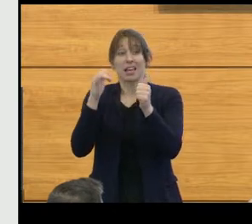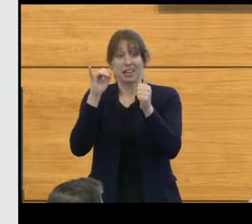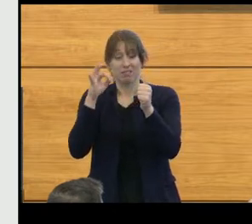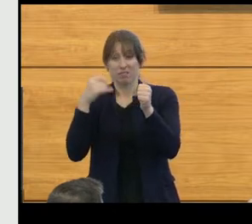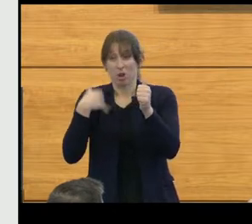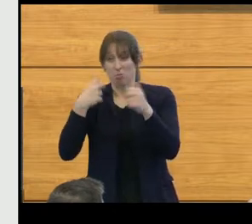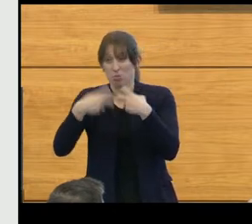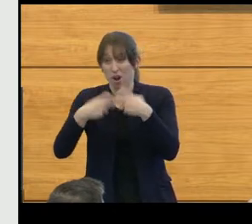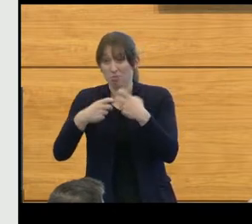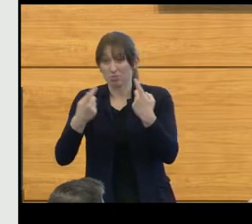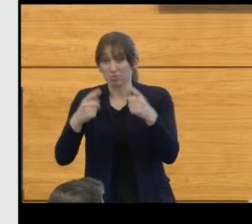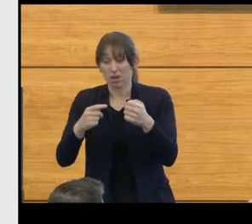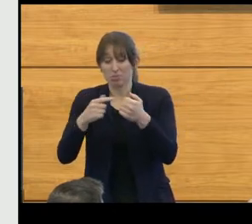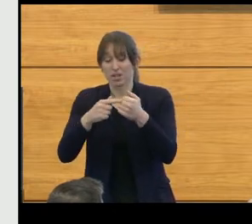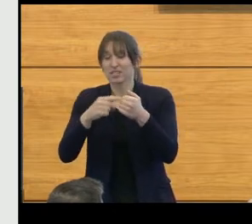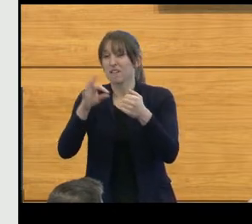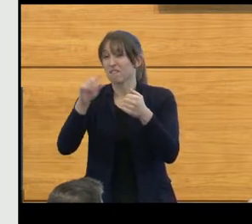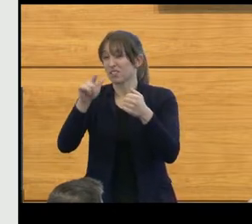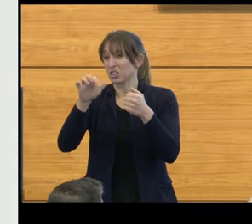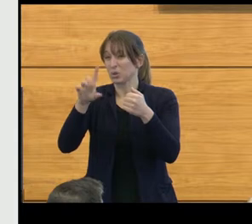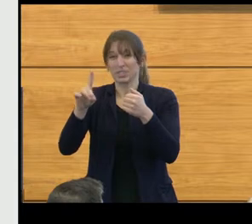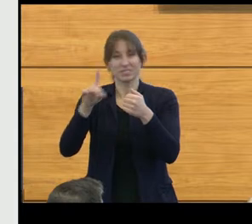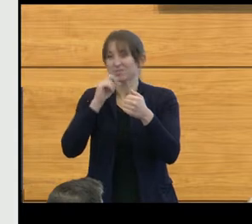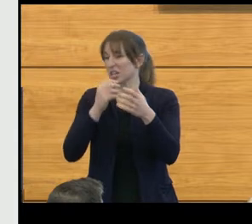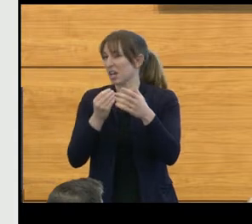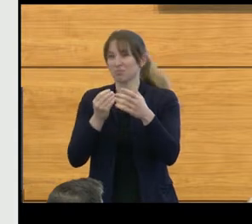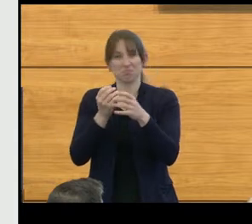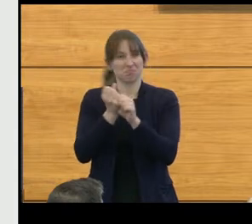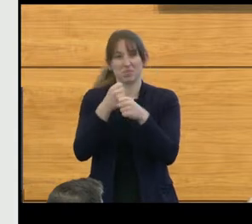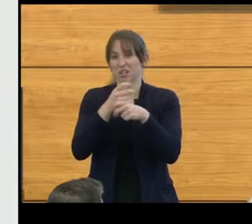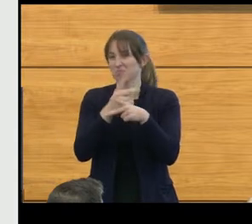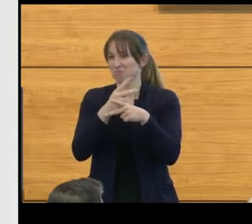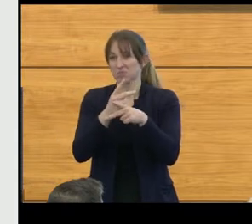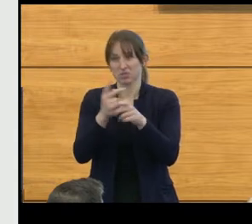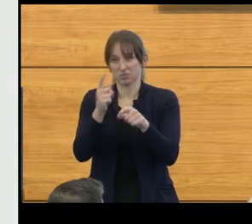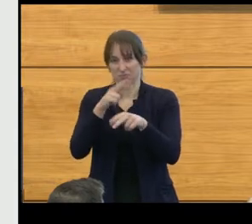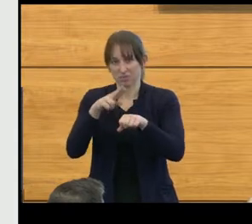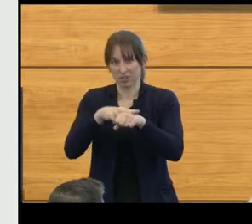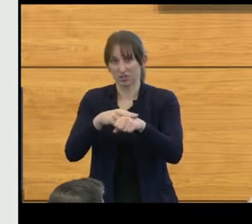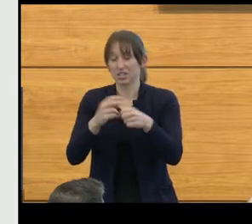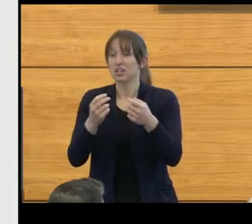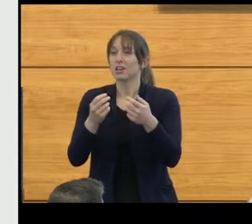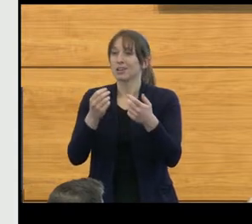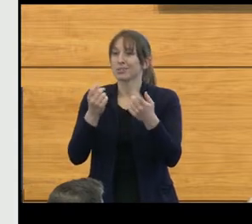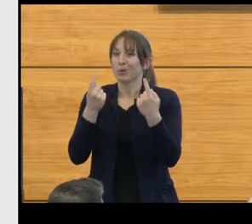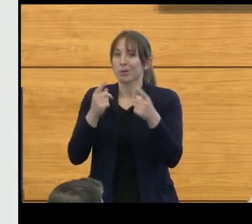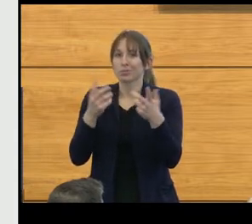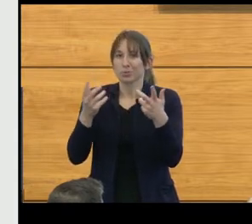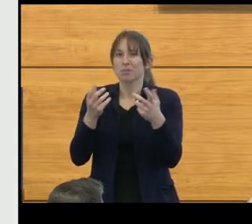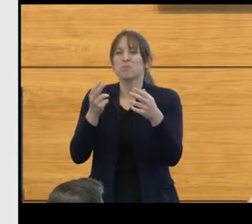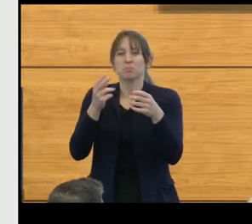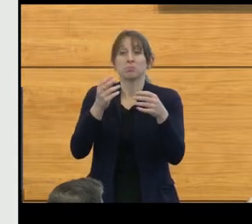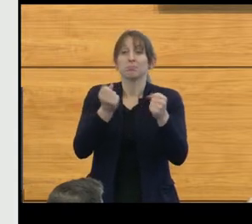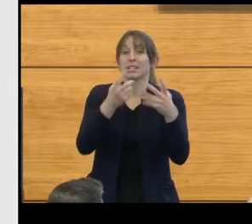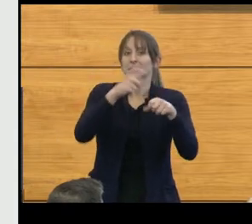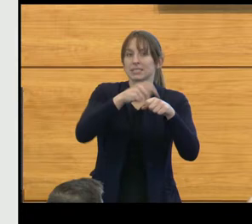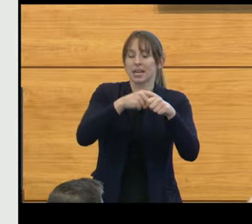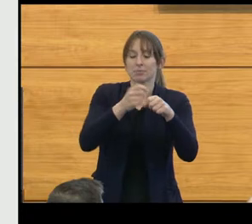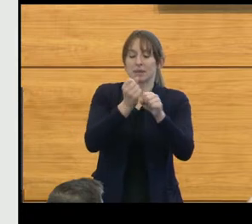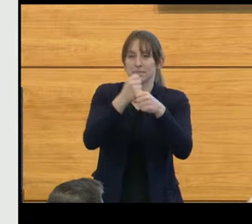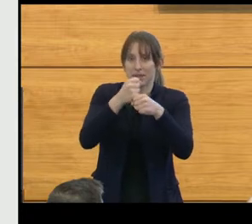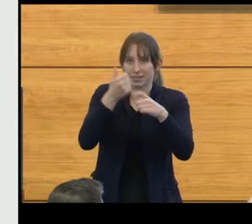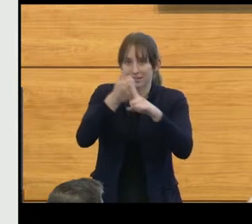circulating and builds up within the brain. So normally you make it, you absorb it, and it's taken care of. In children